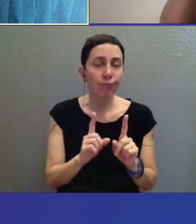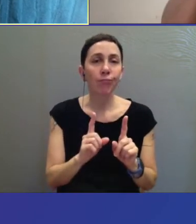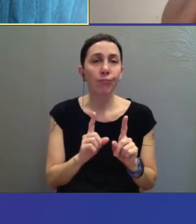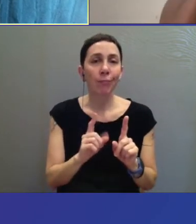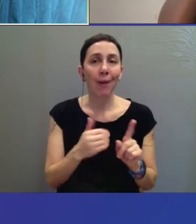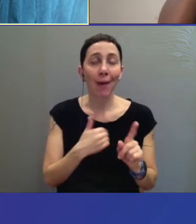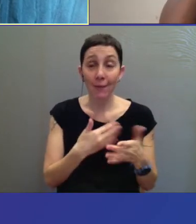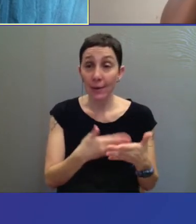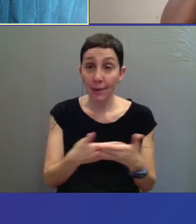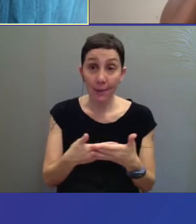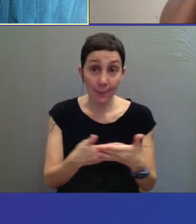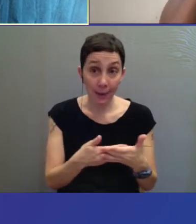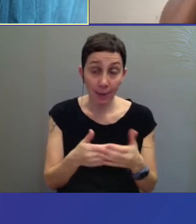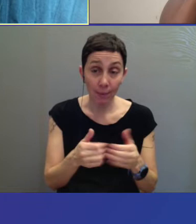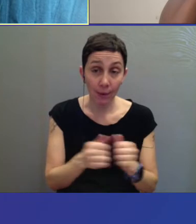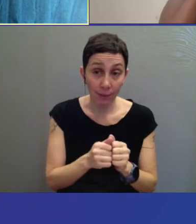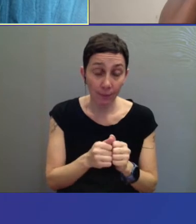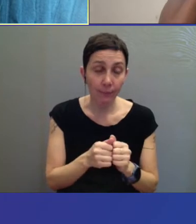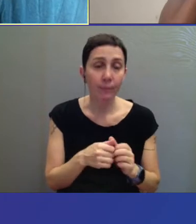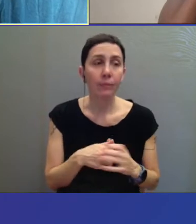of reckoning with